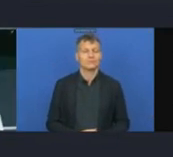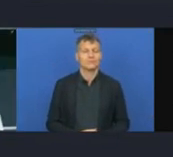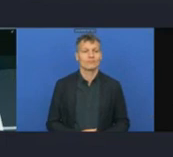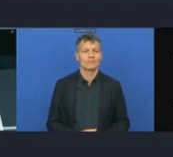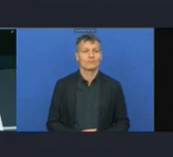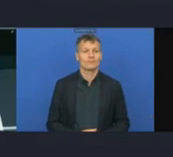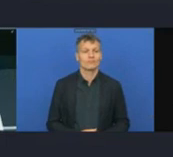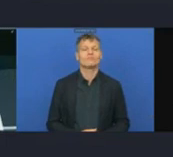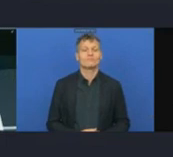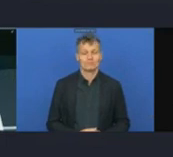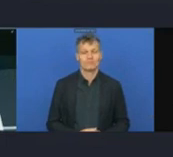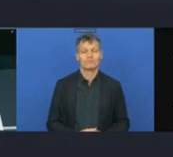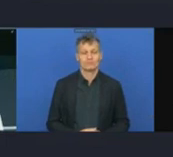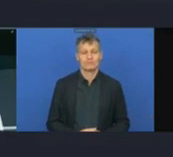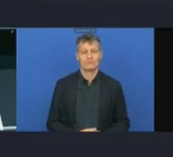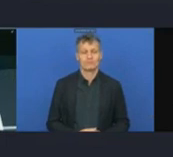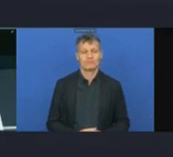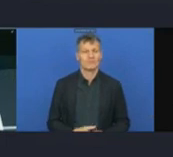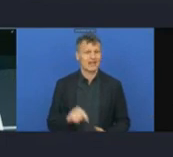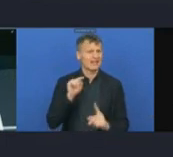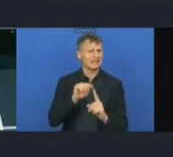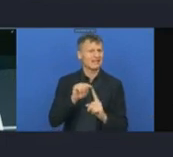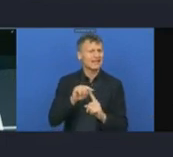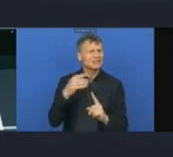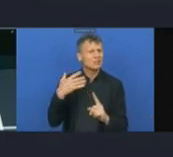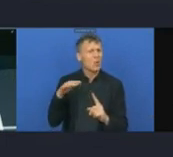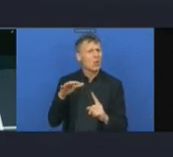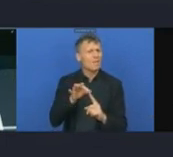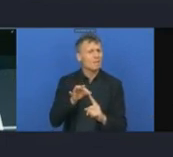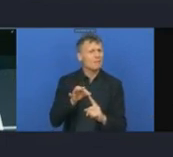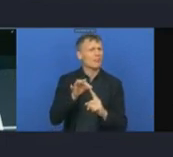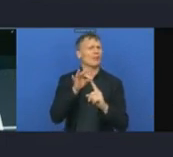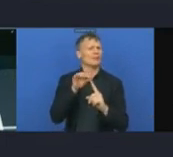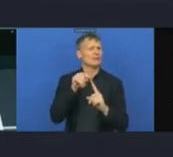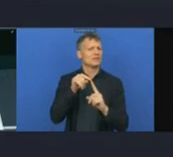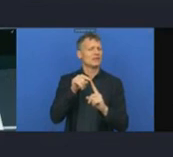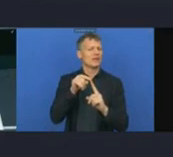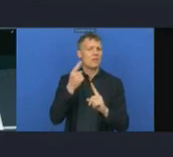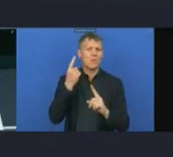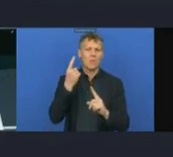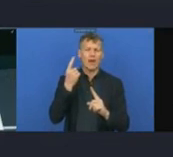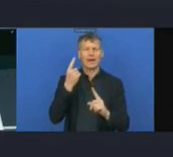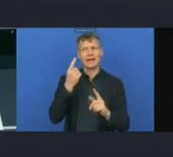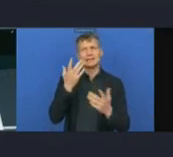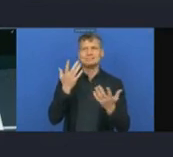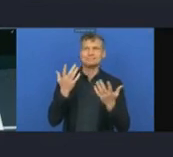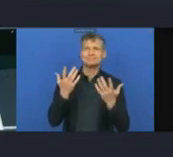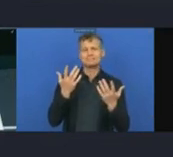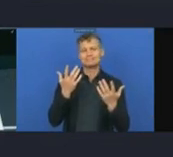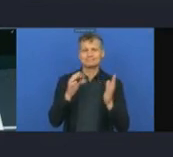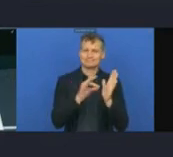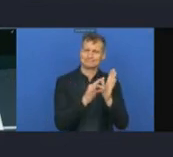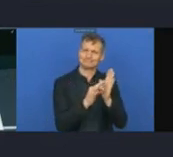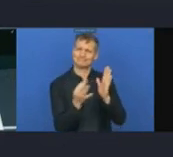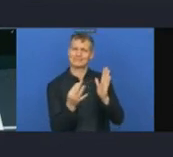we can move questions, but this is a very important point, because one characteristic of our sport part of the program is